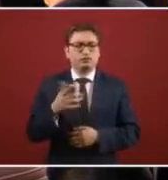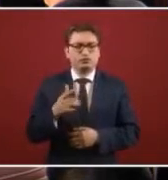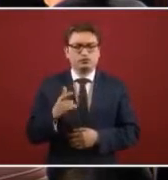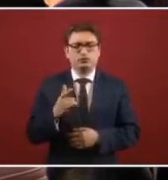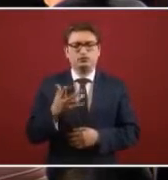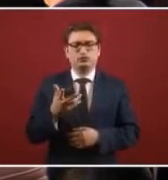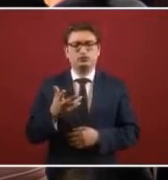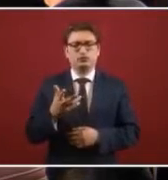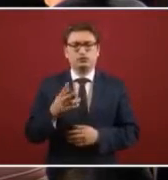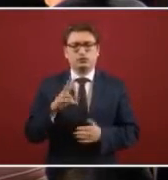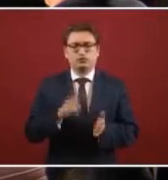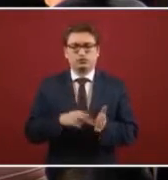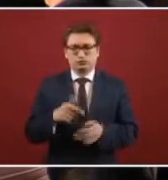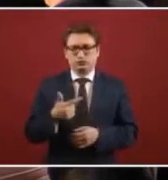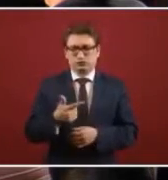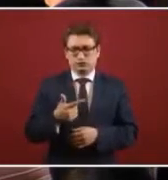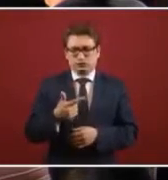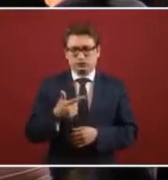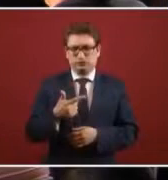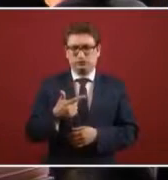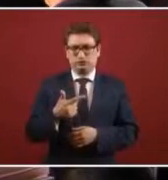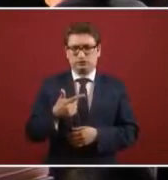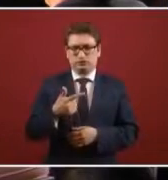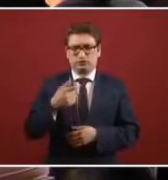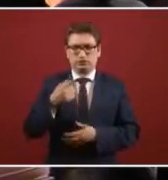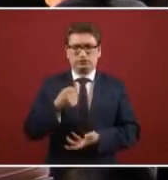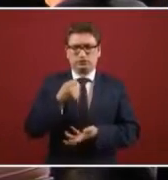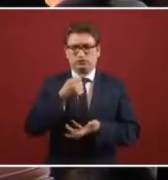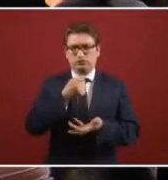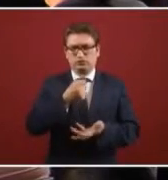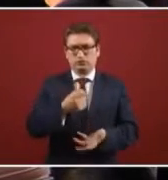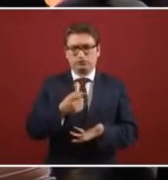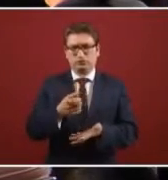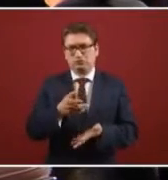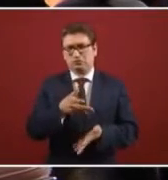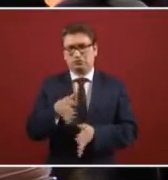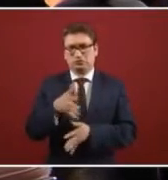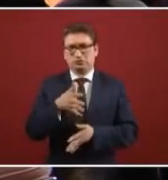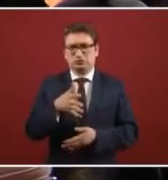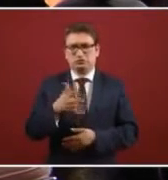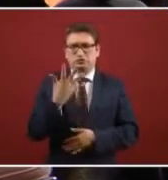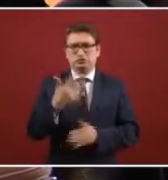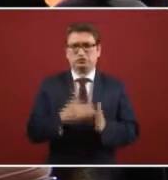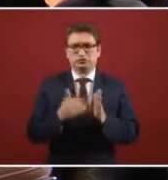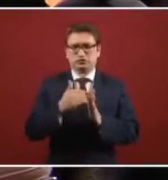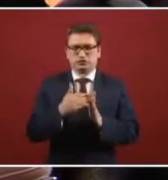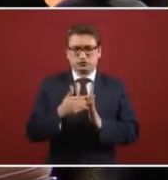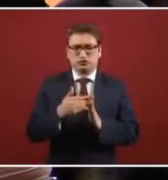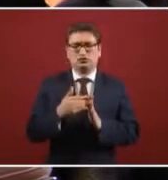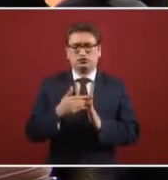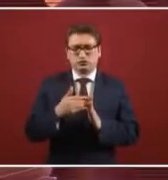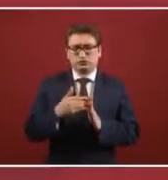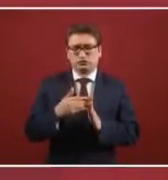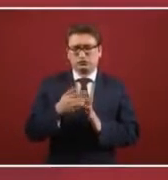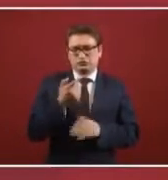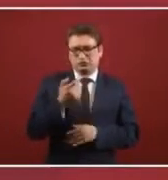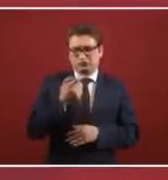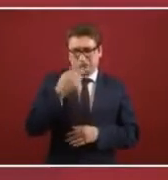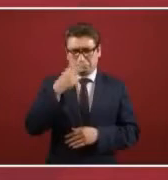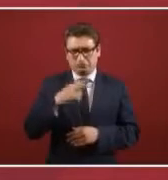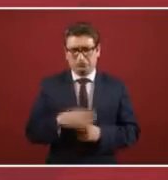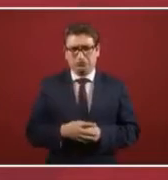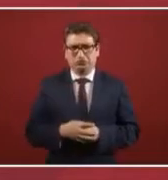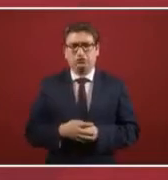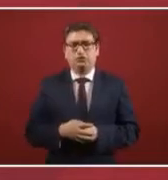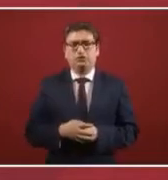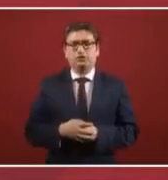20th of July 2007, of se dieron 2007, they gave alrededor de 5 millones en 5 moneda million nacional of national y